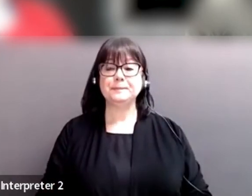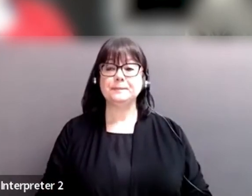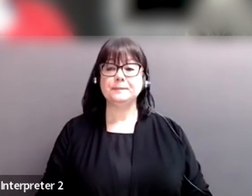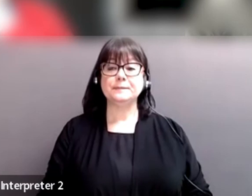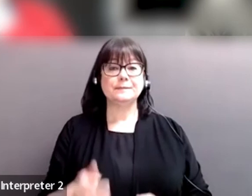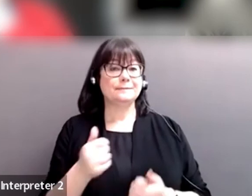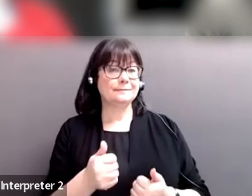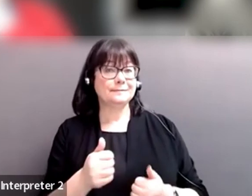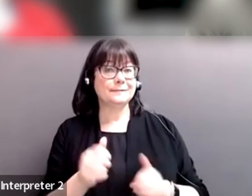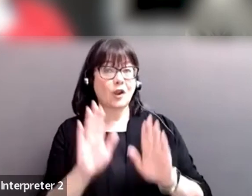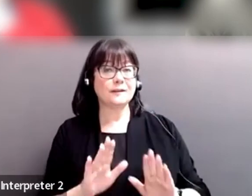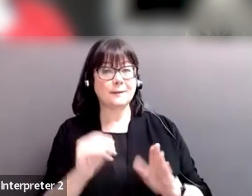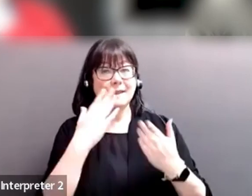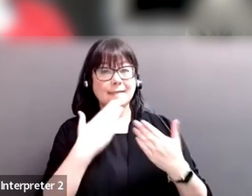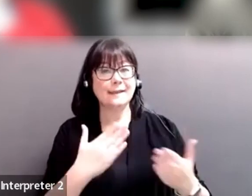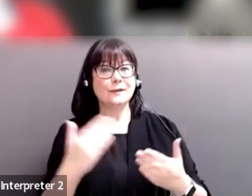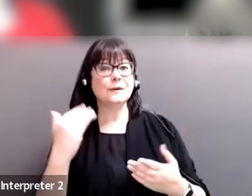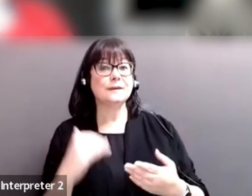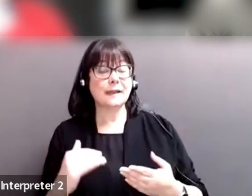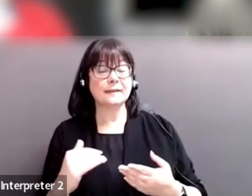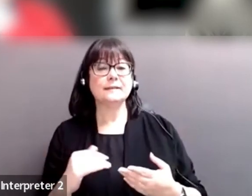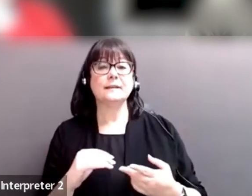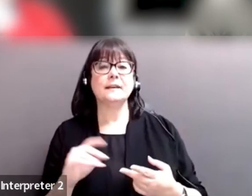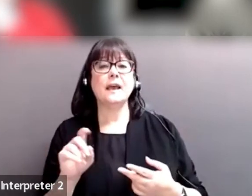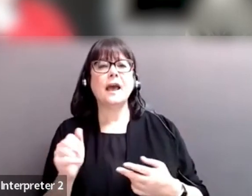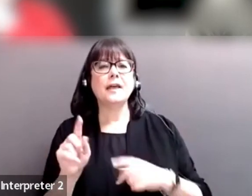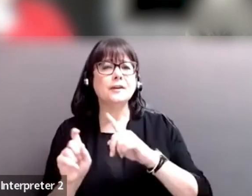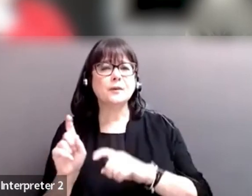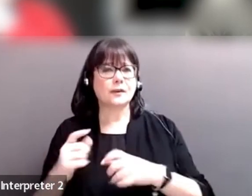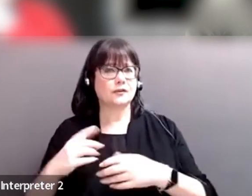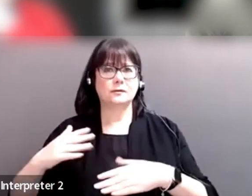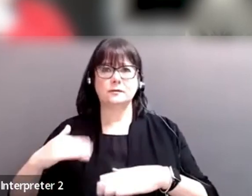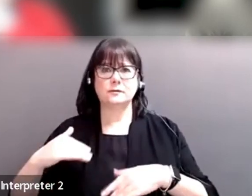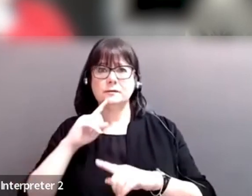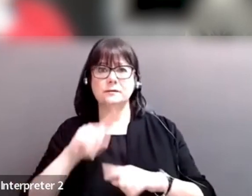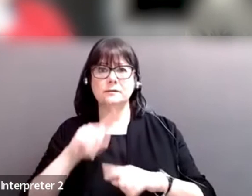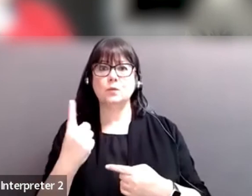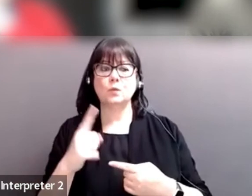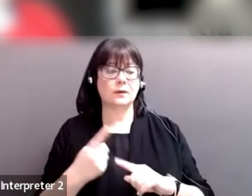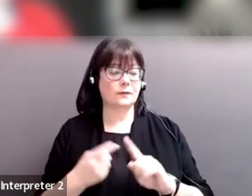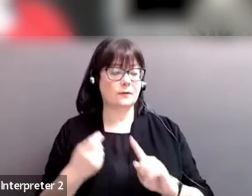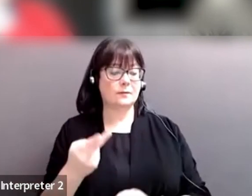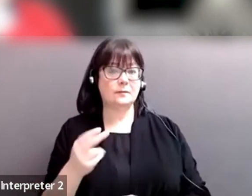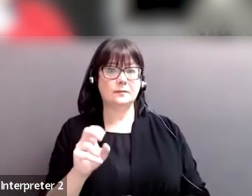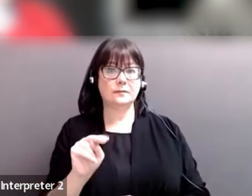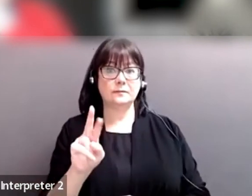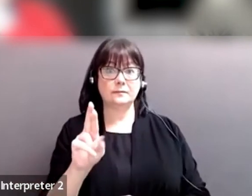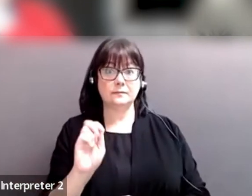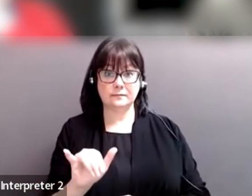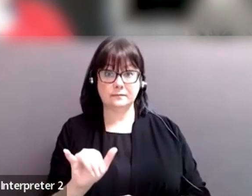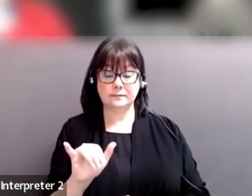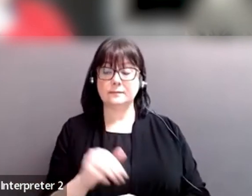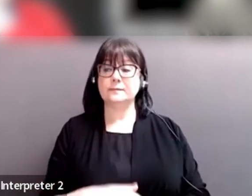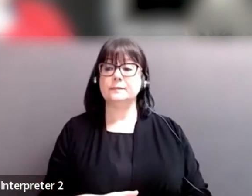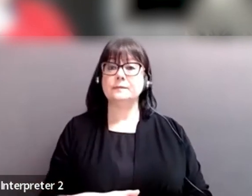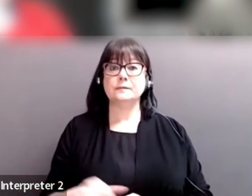Awesome, thank you. We have two questions that we didn't get answered from Henry. So Henry's first question